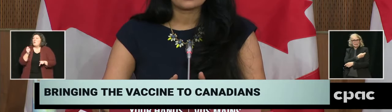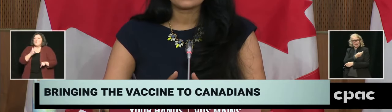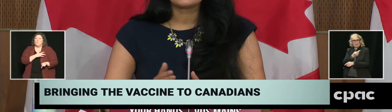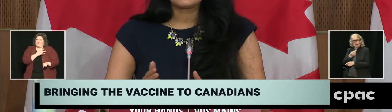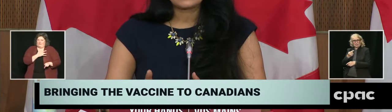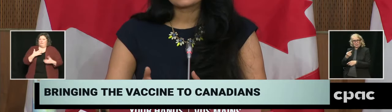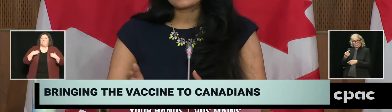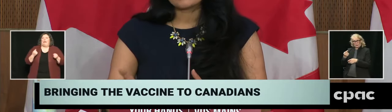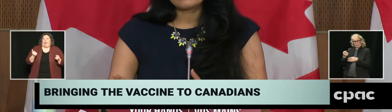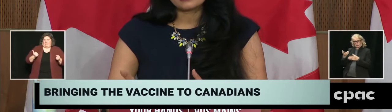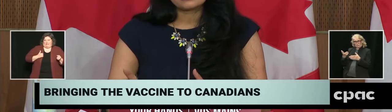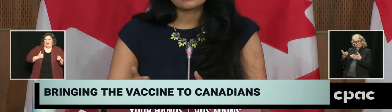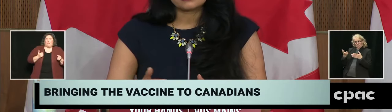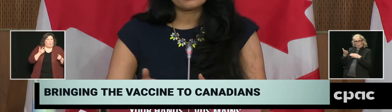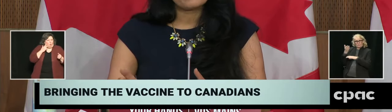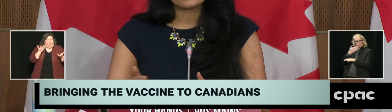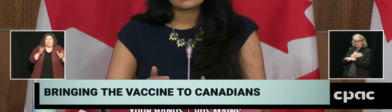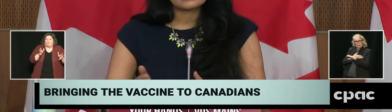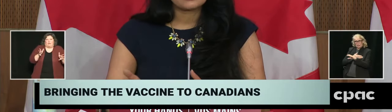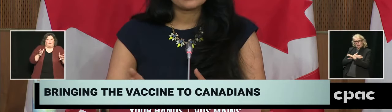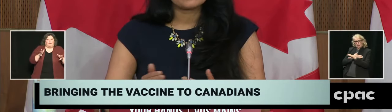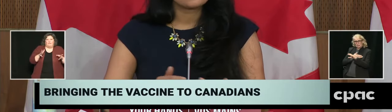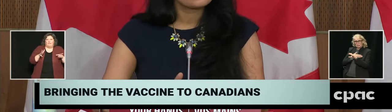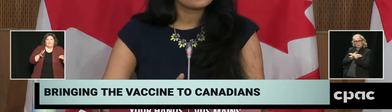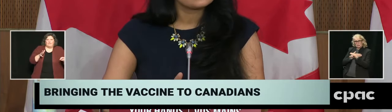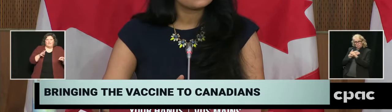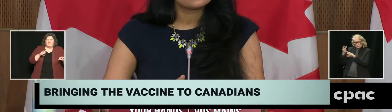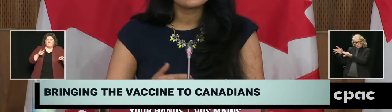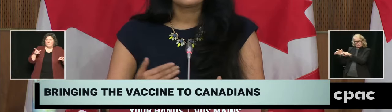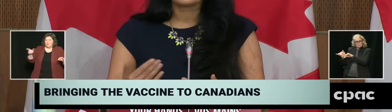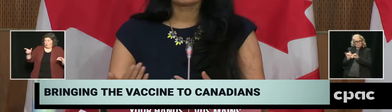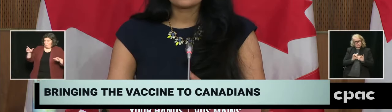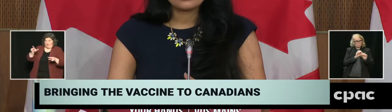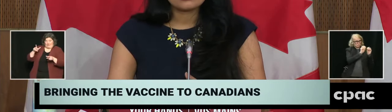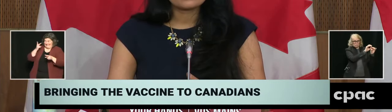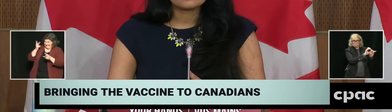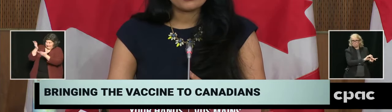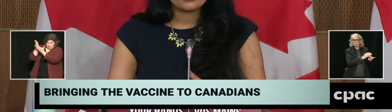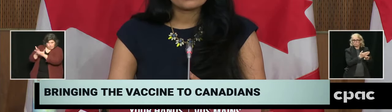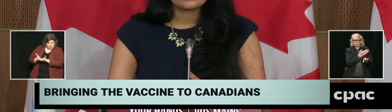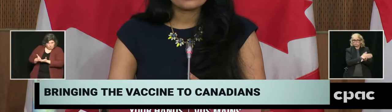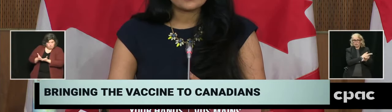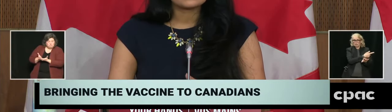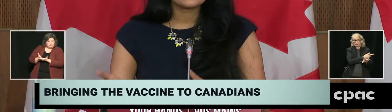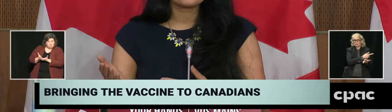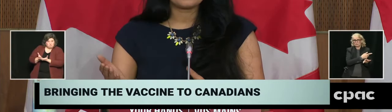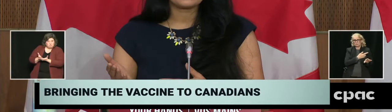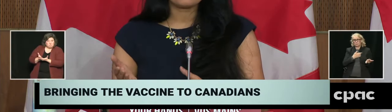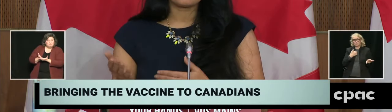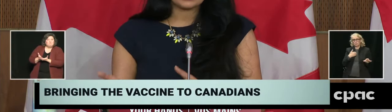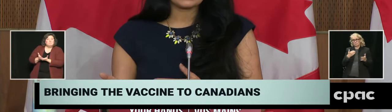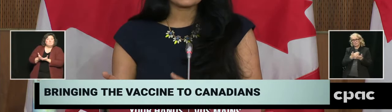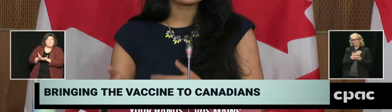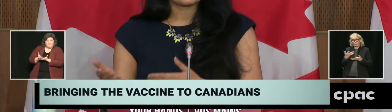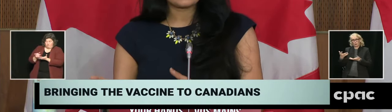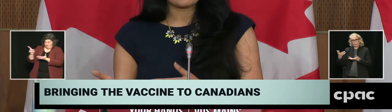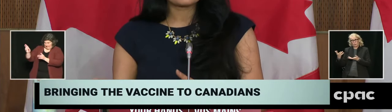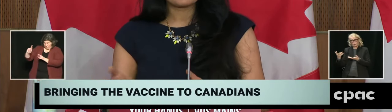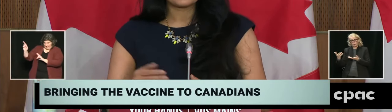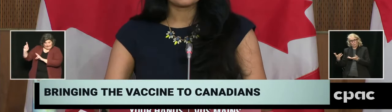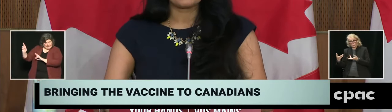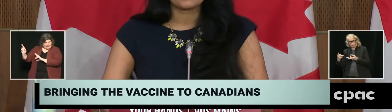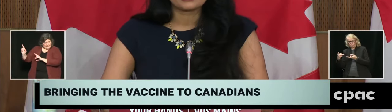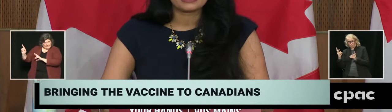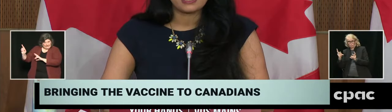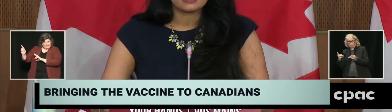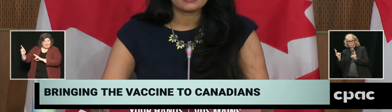Health Canada and the time that there would be very little time between the authorization and when those those vaccines would be ready and have a